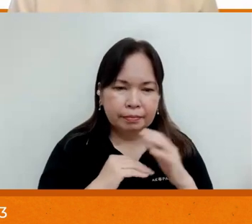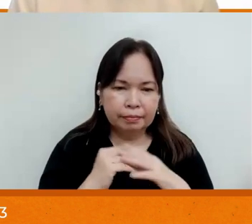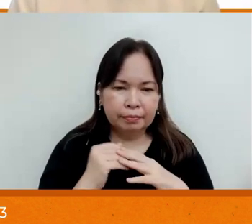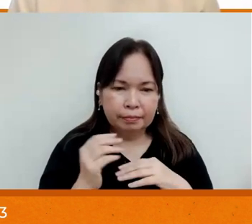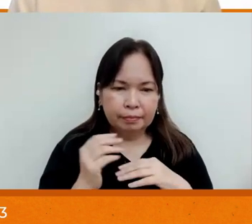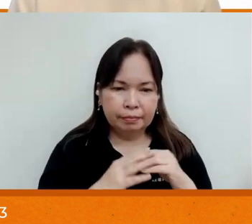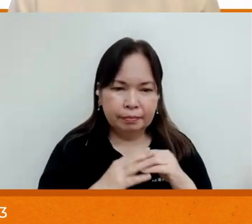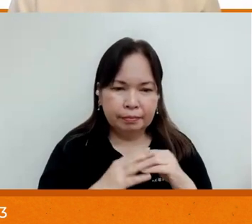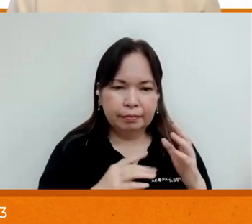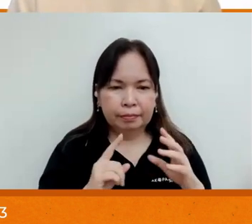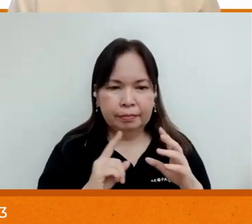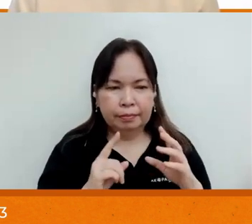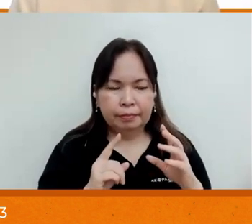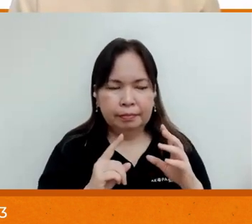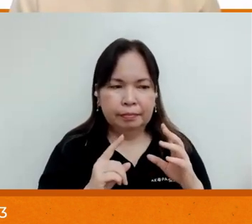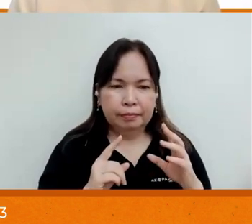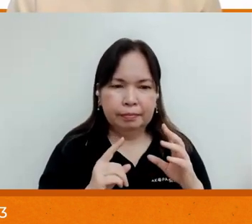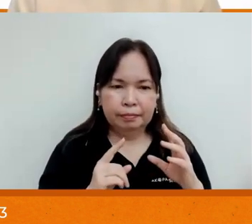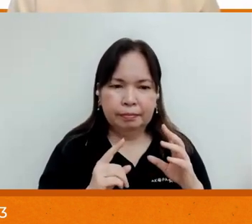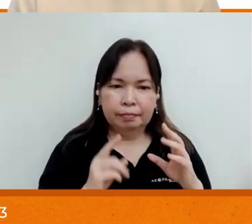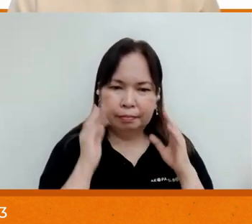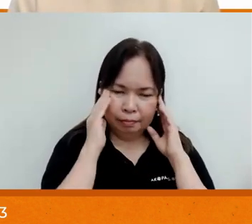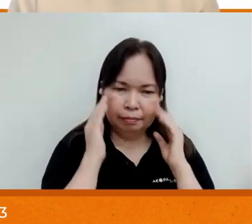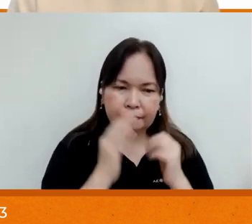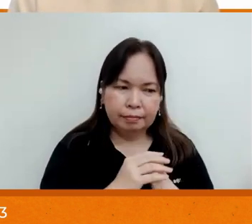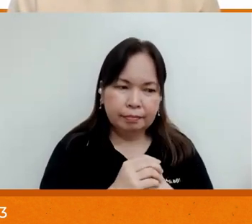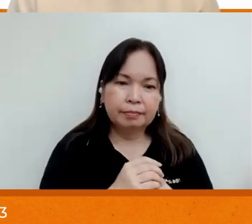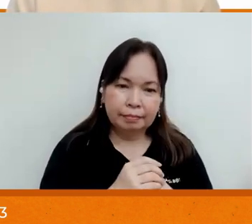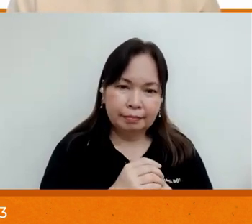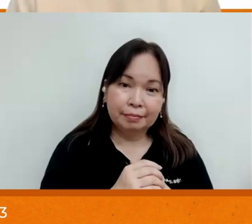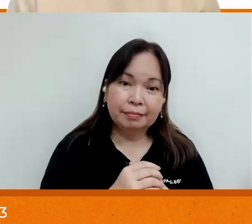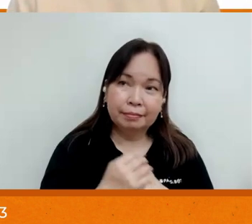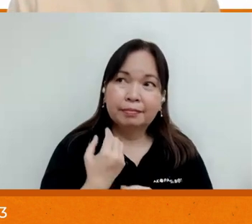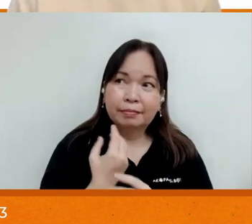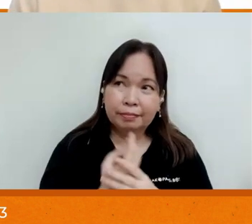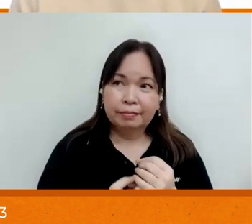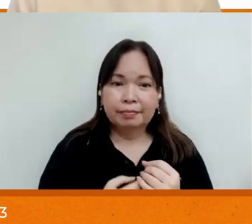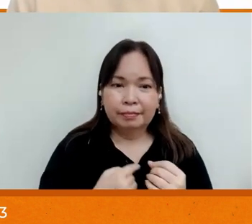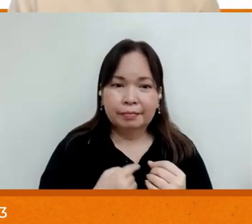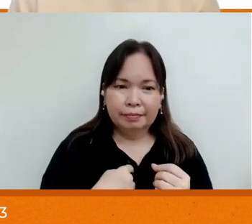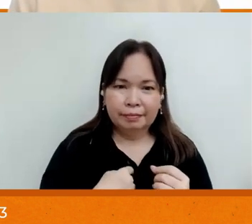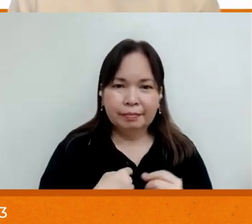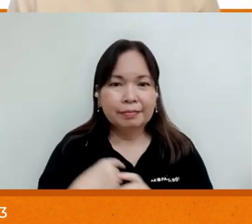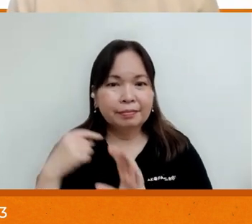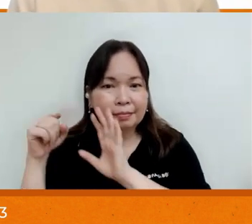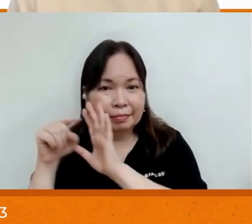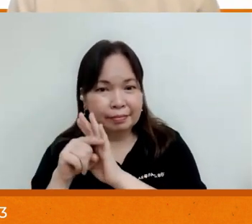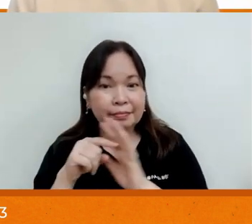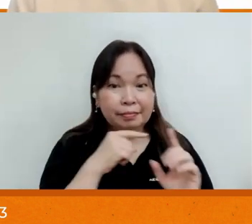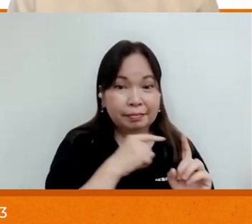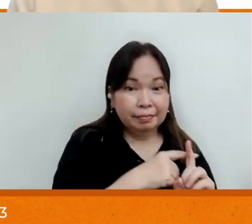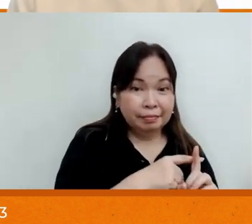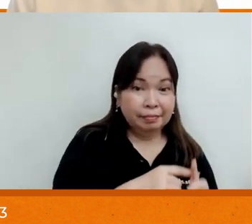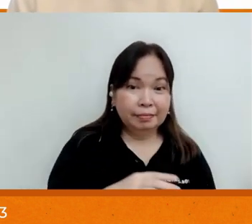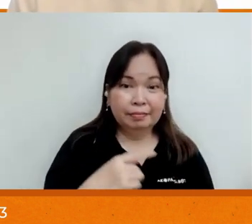anxiety too. Yeah. So positive and negative tayo, Malin, no? But overall, I would tell the parents, wala